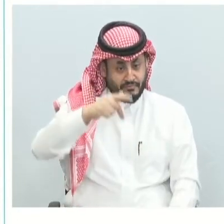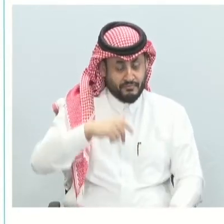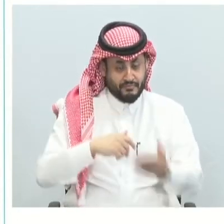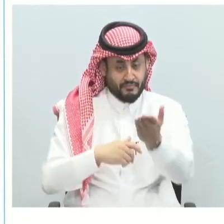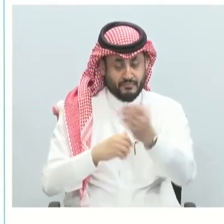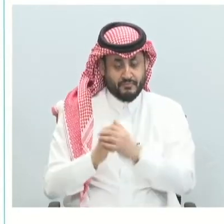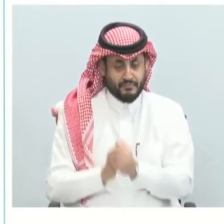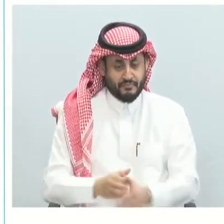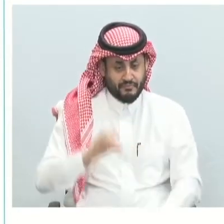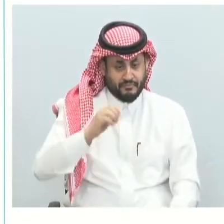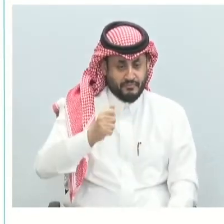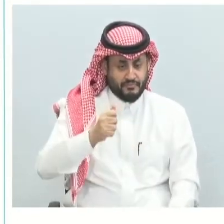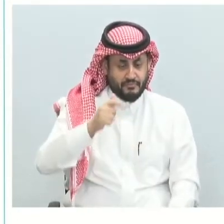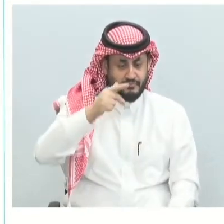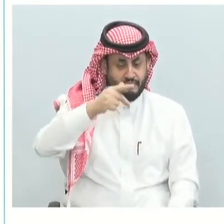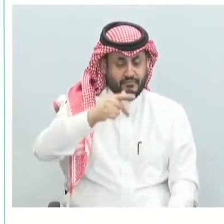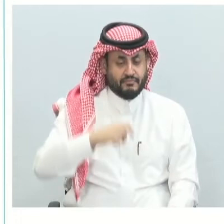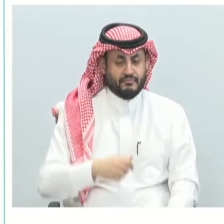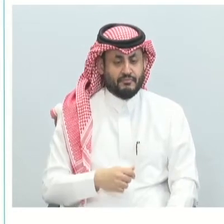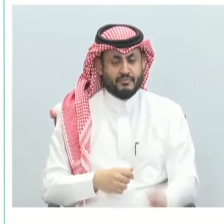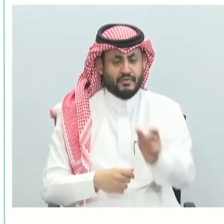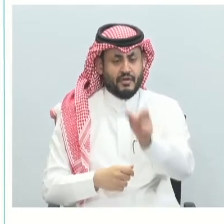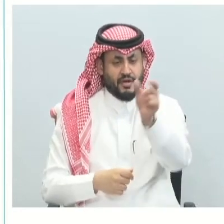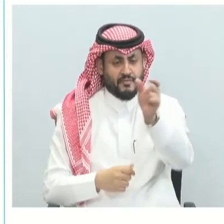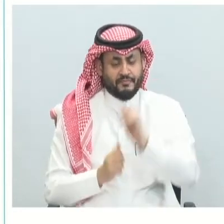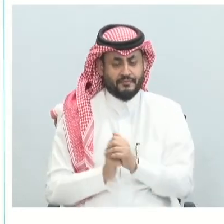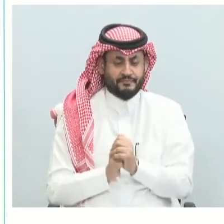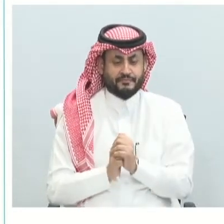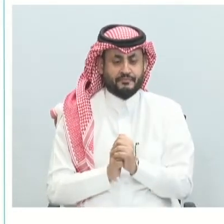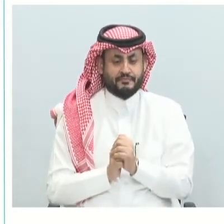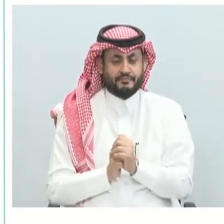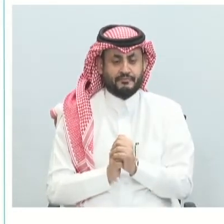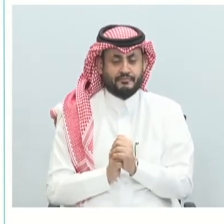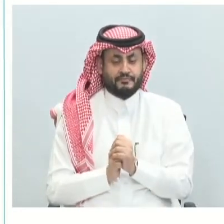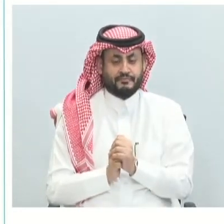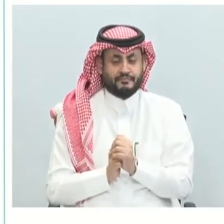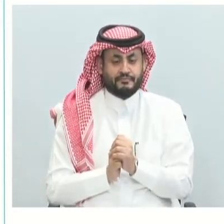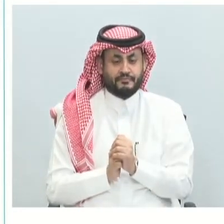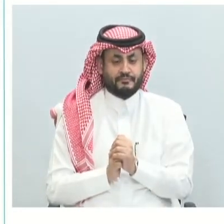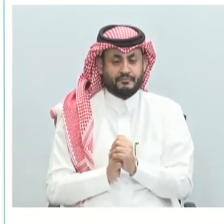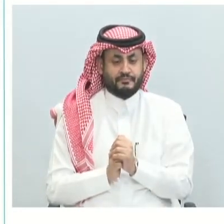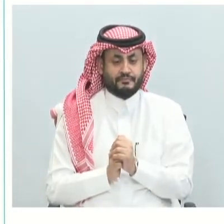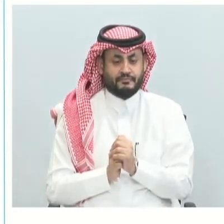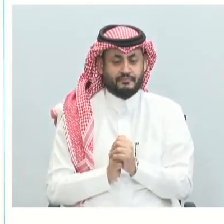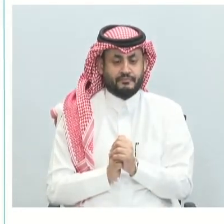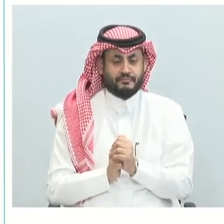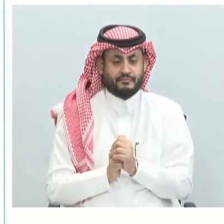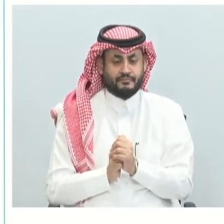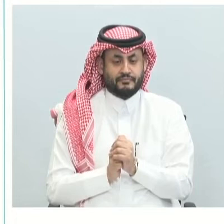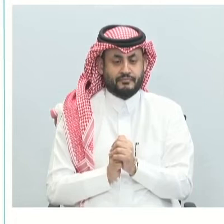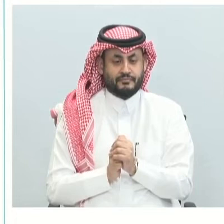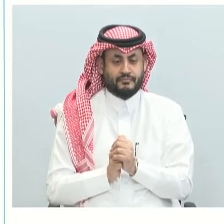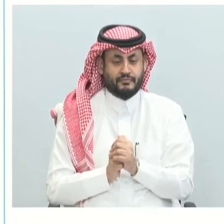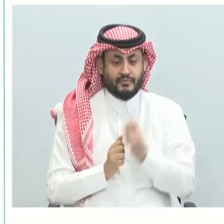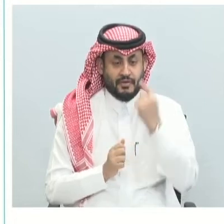Yes, we have a cap. So I'm wearing a cap. Okay, I'm wearing A cap. Excellent. What about